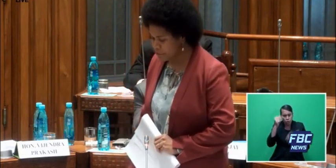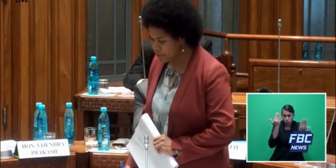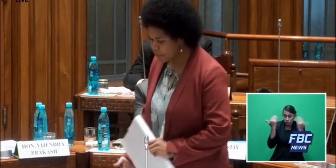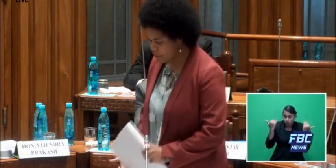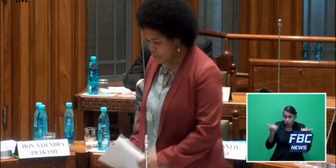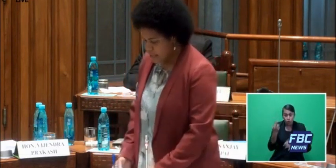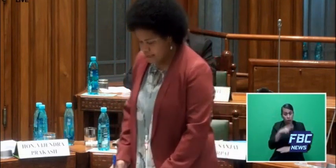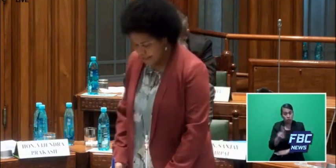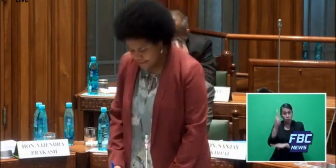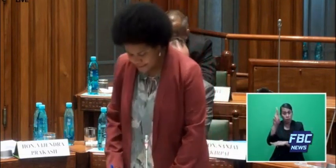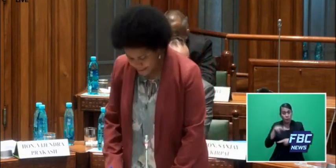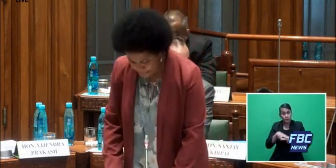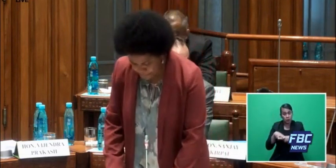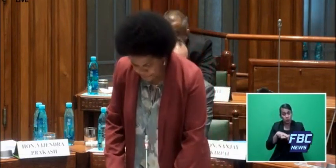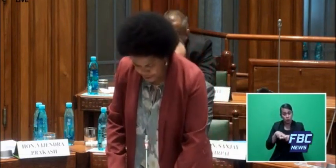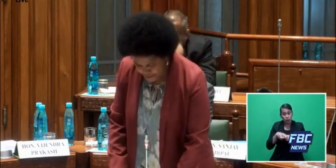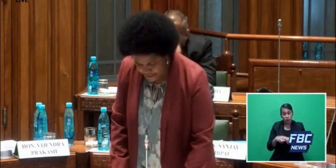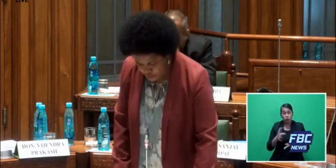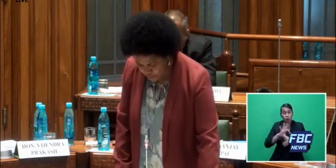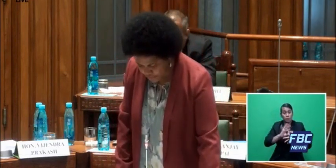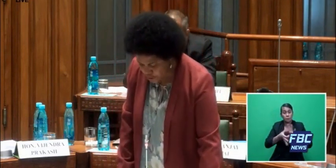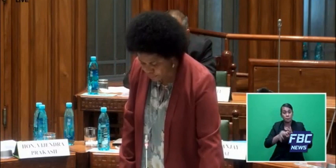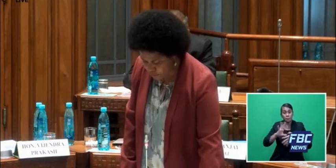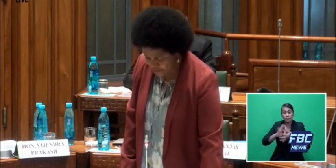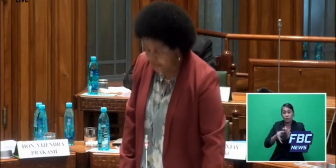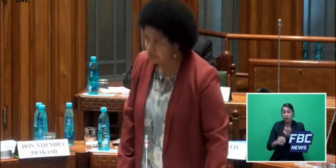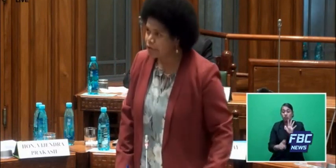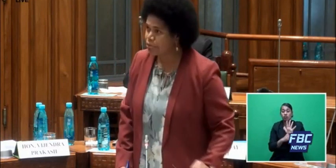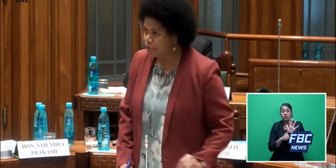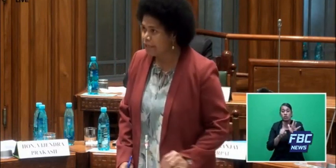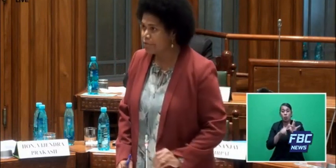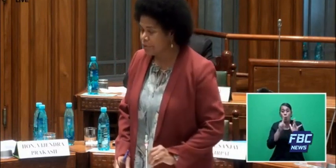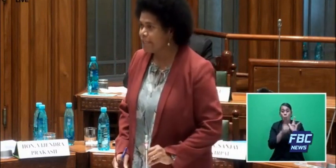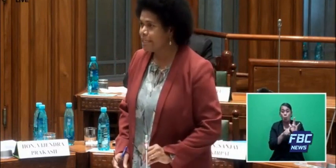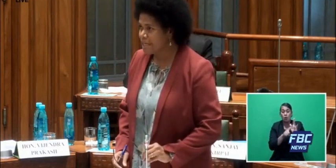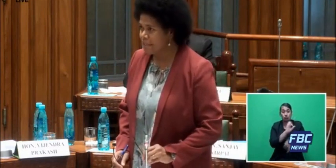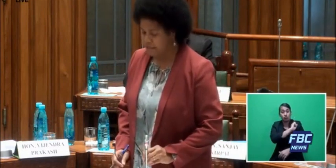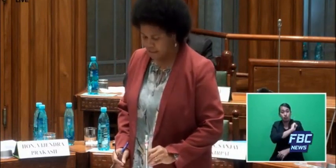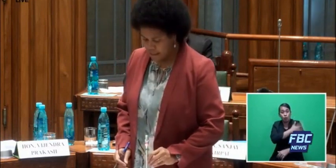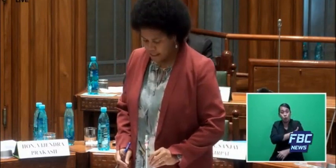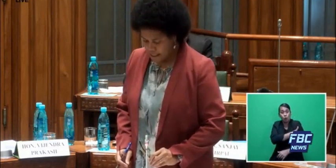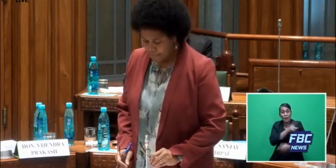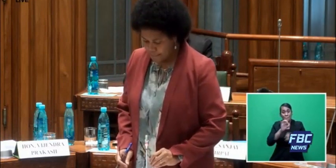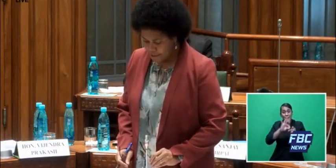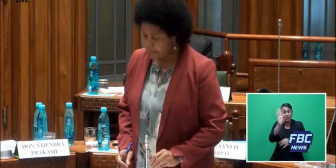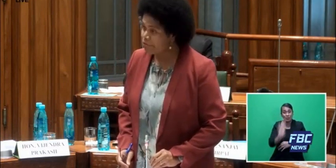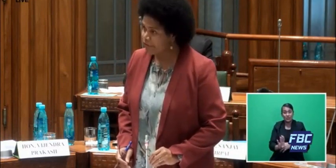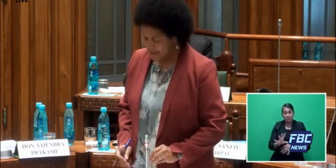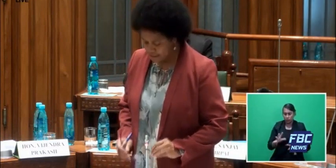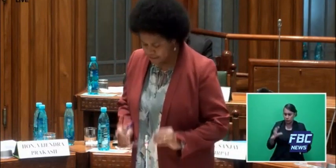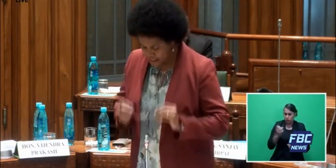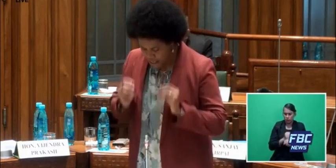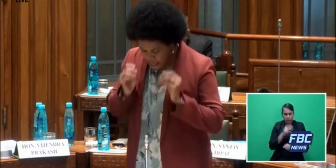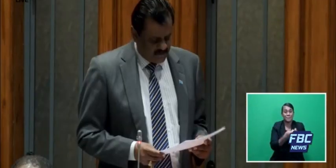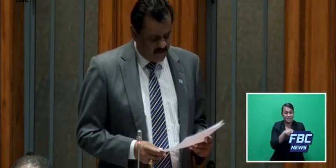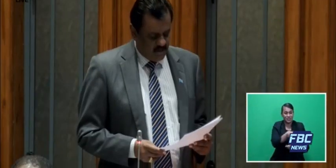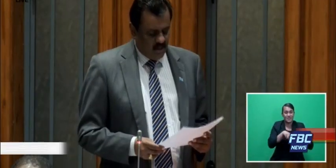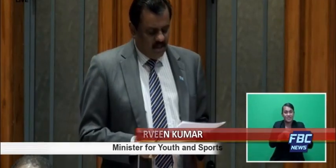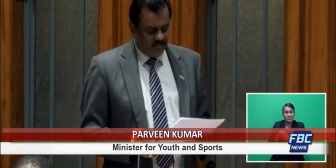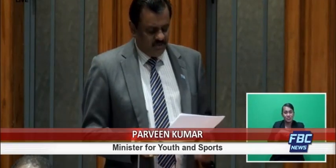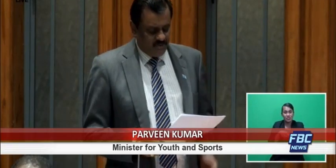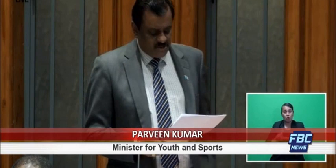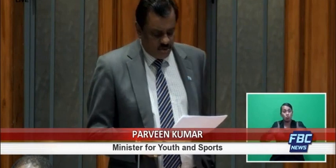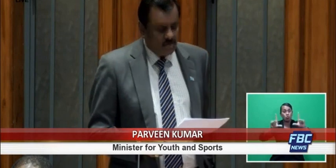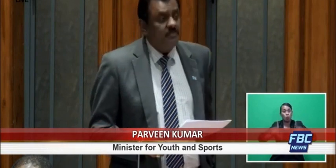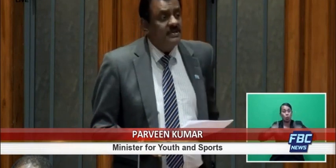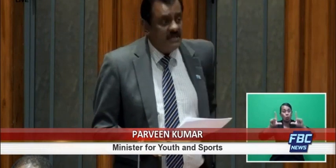Olympics in Rio, and this is one of the sports that really needs some financing.